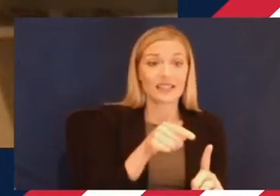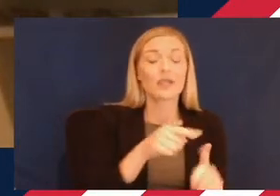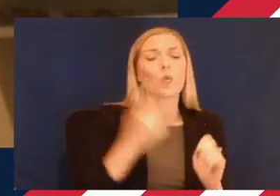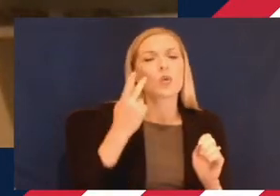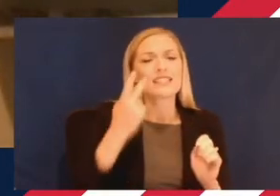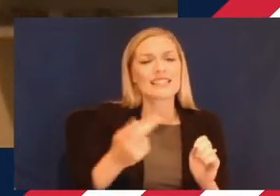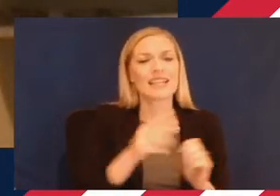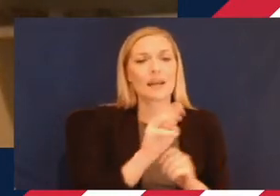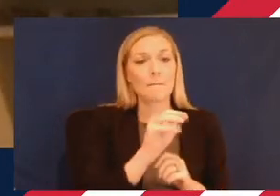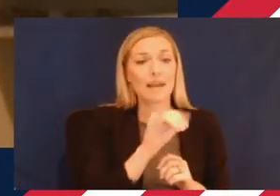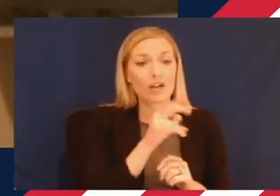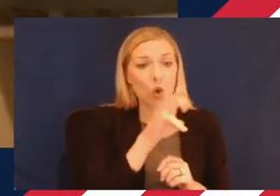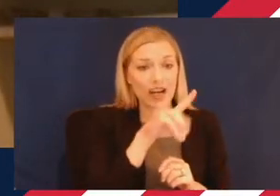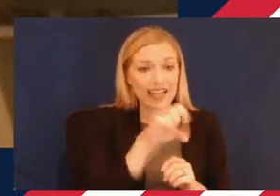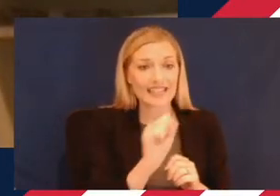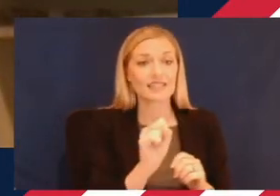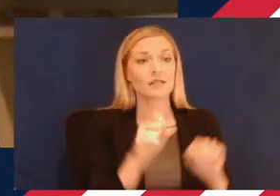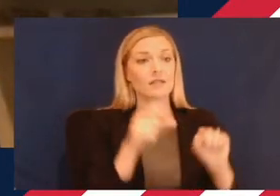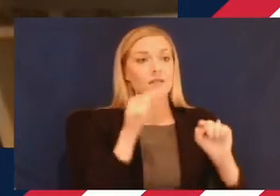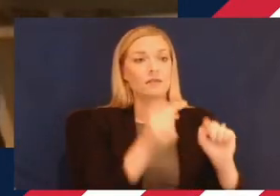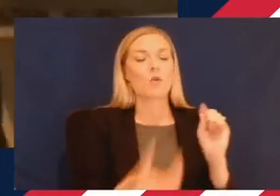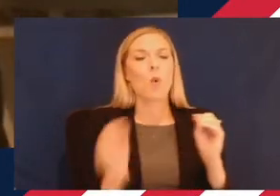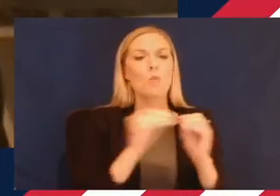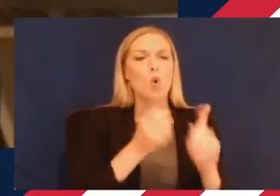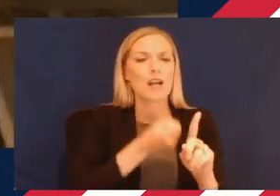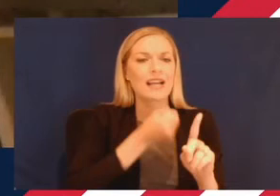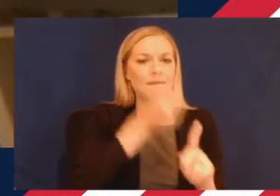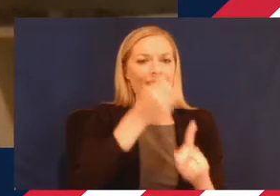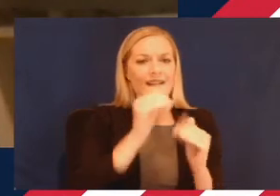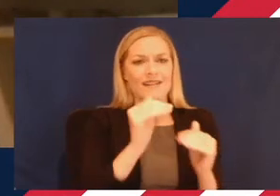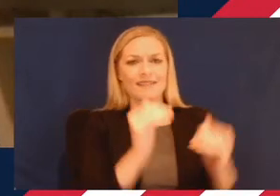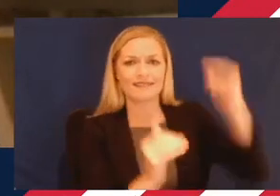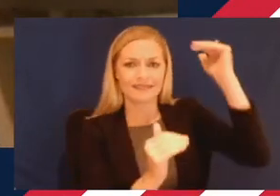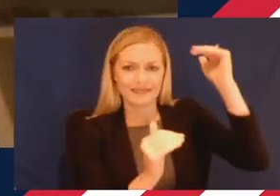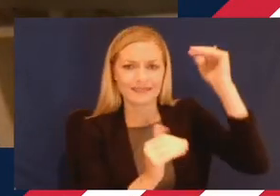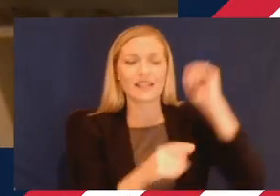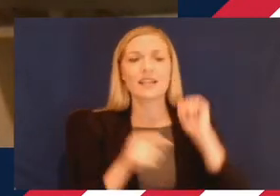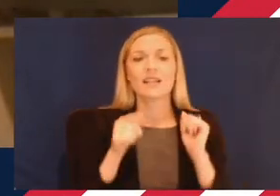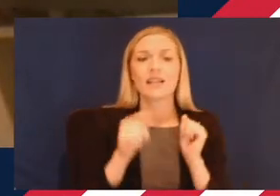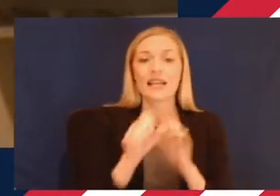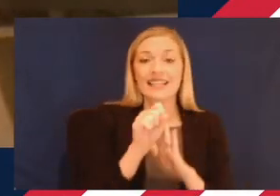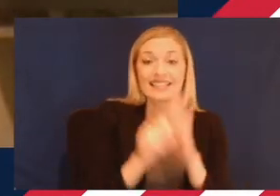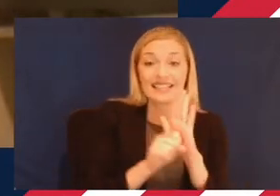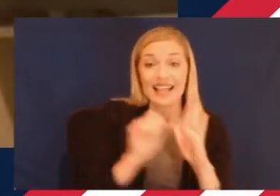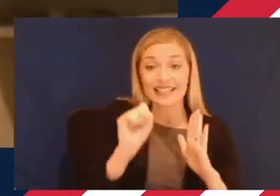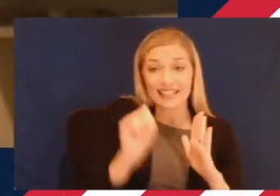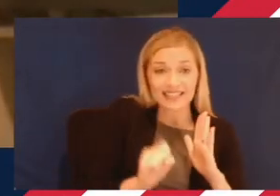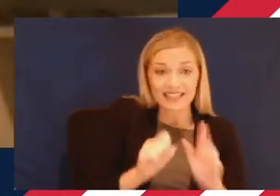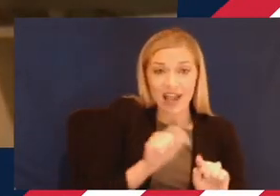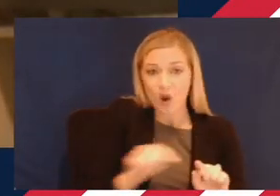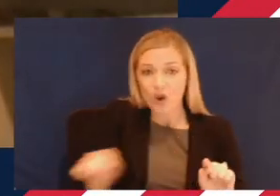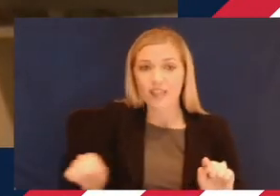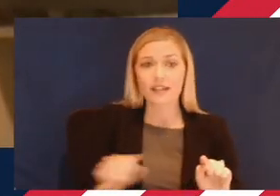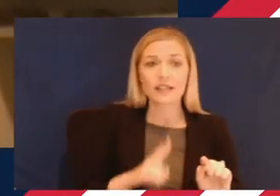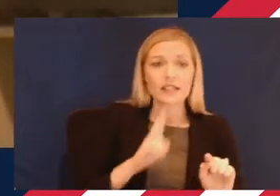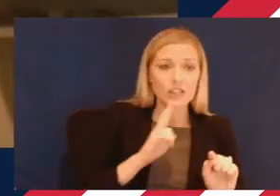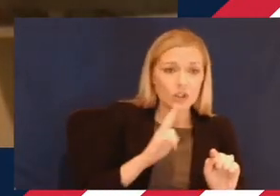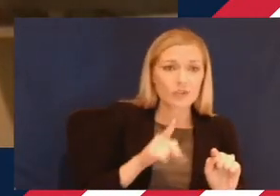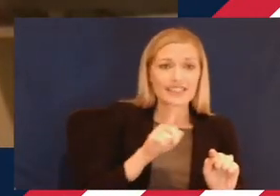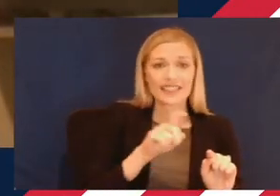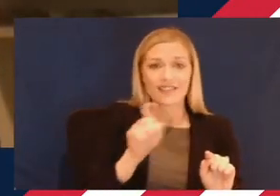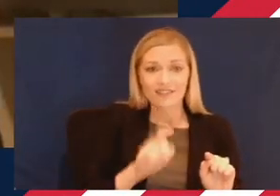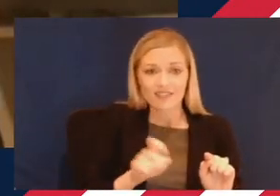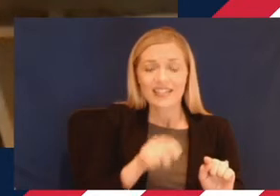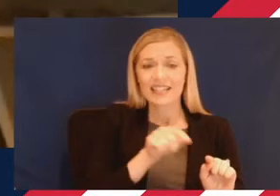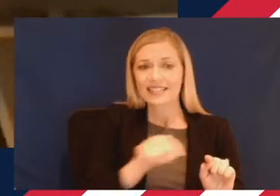populations. Hospitals in Houston, Phoenix, across Mississippi are stressed. Over 60% of the population, more